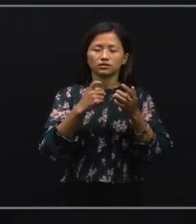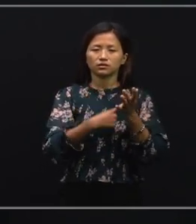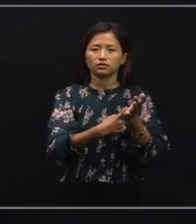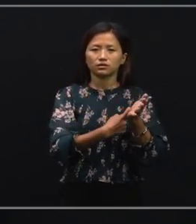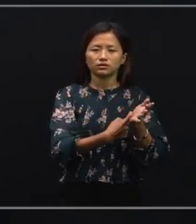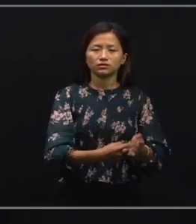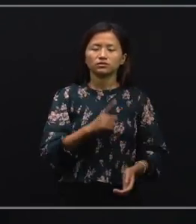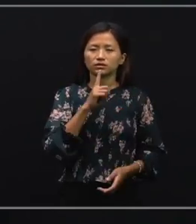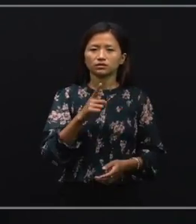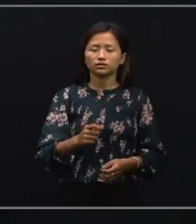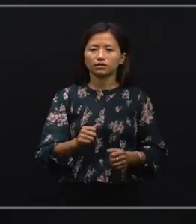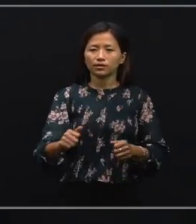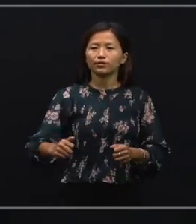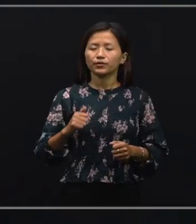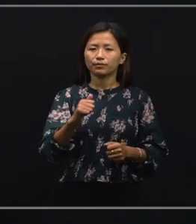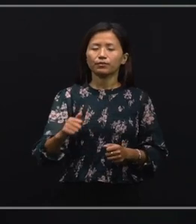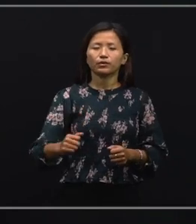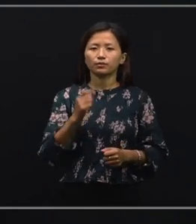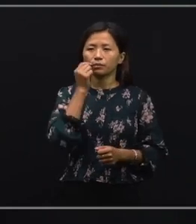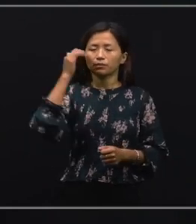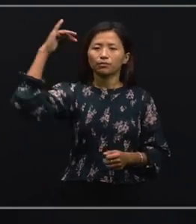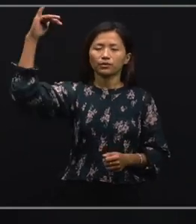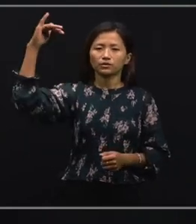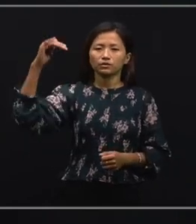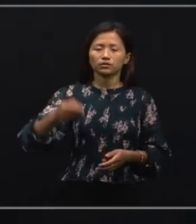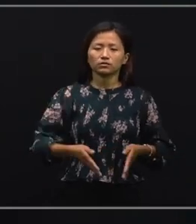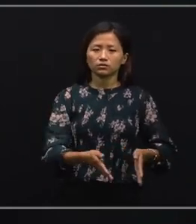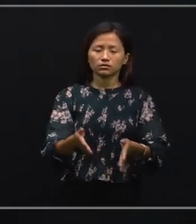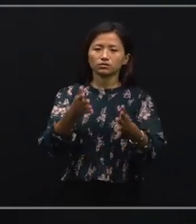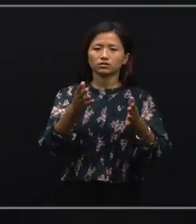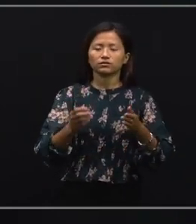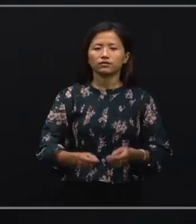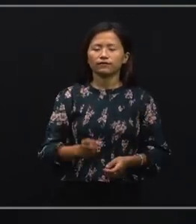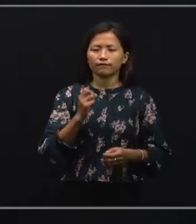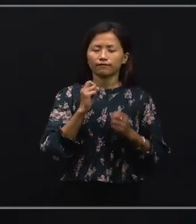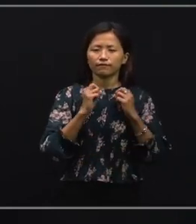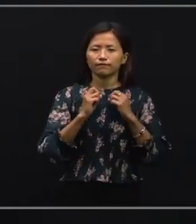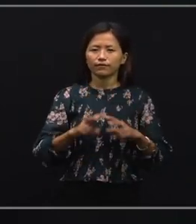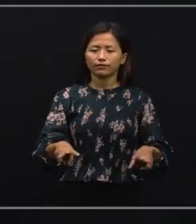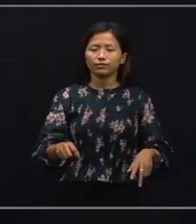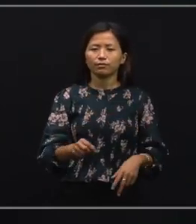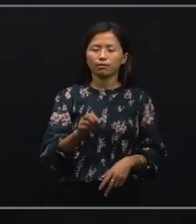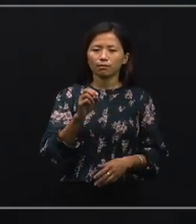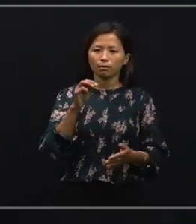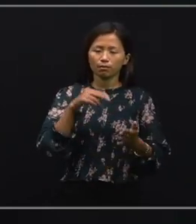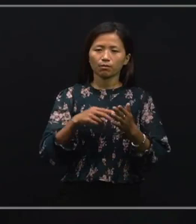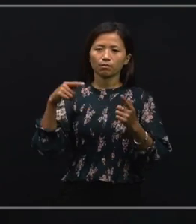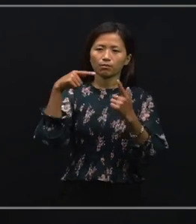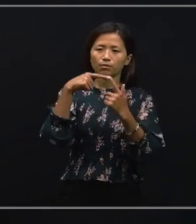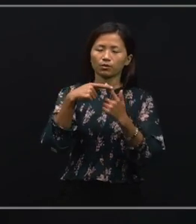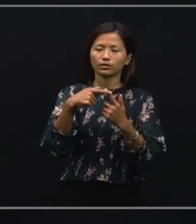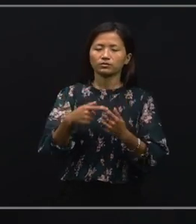he is telling the boatman that if he does not cross the lake at that very moment, and if the father reaches